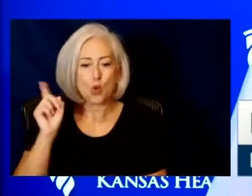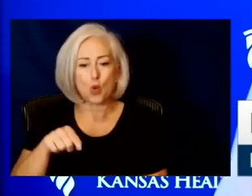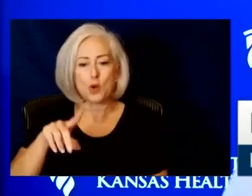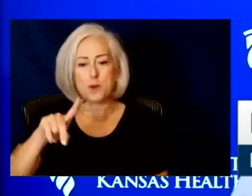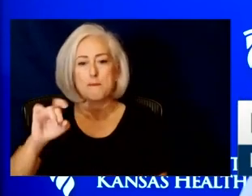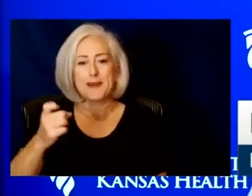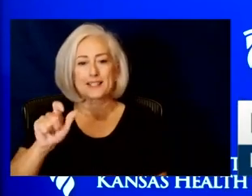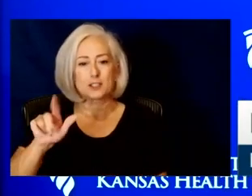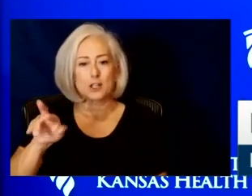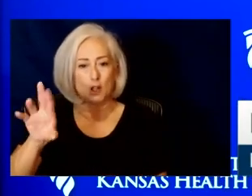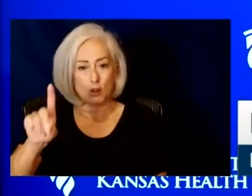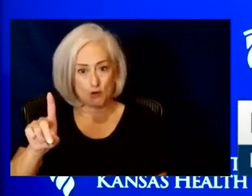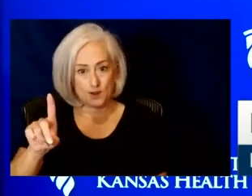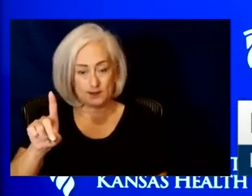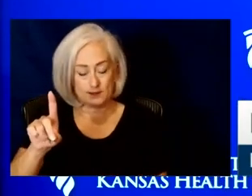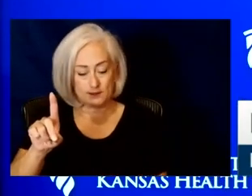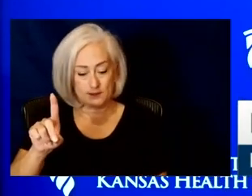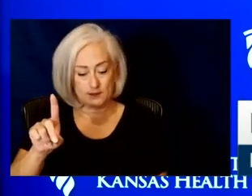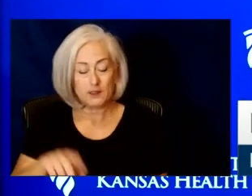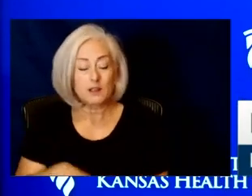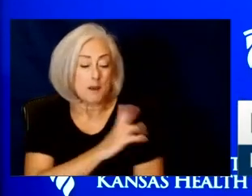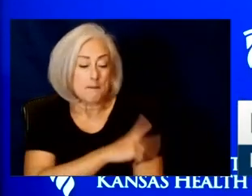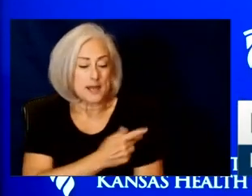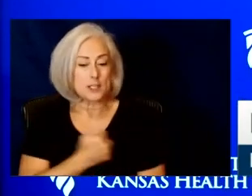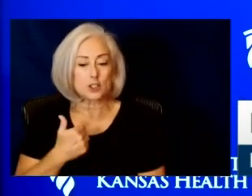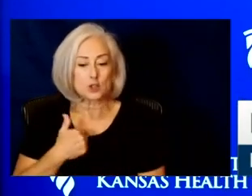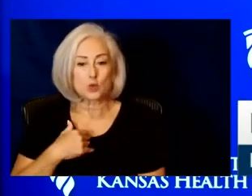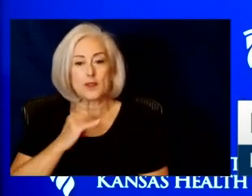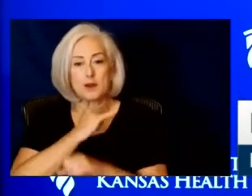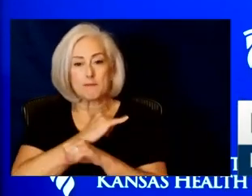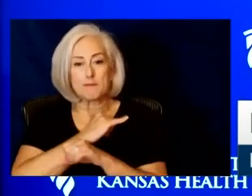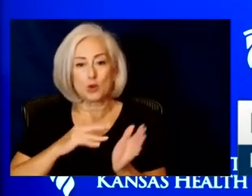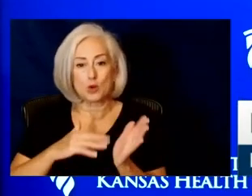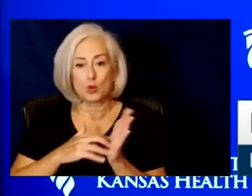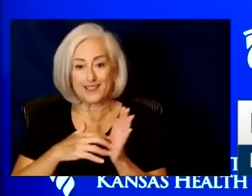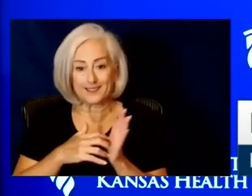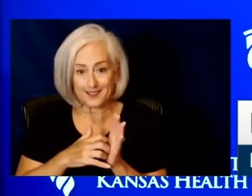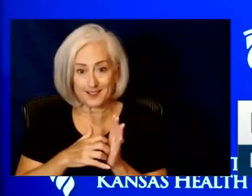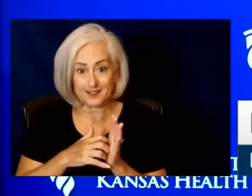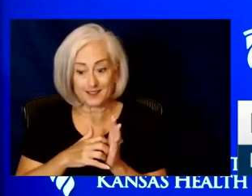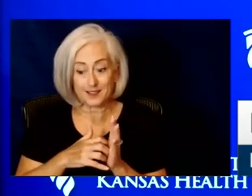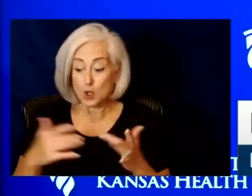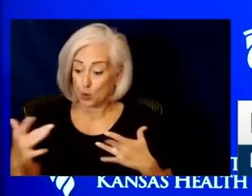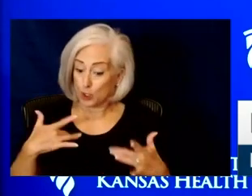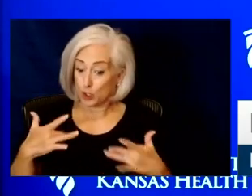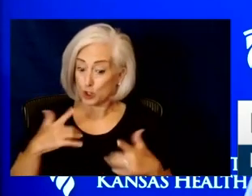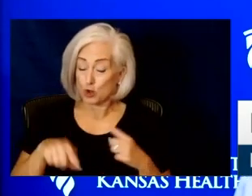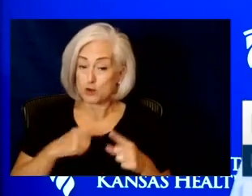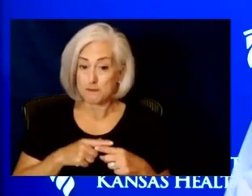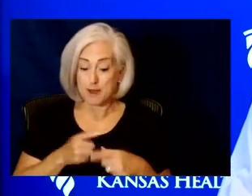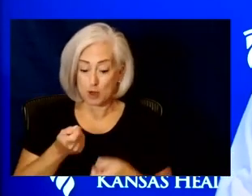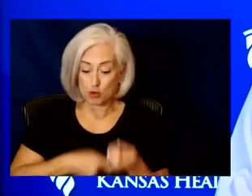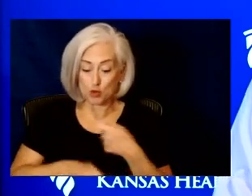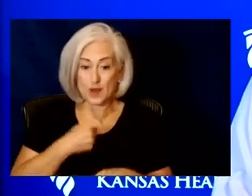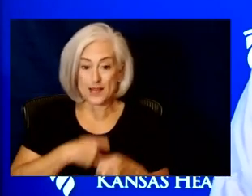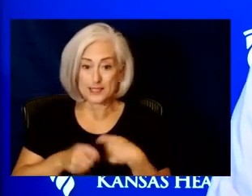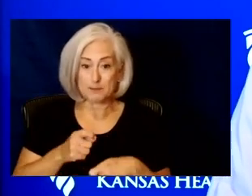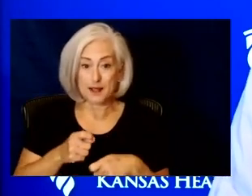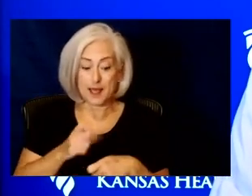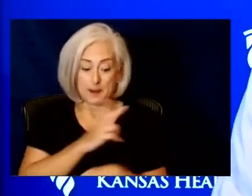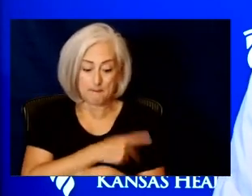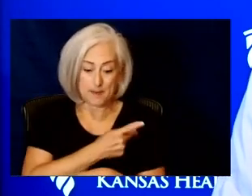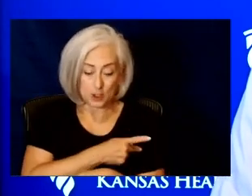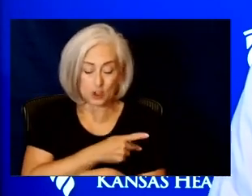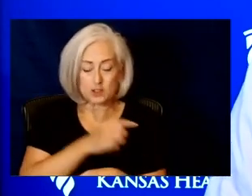so we have a lot of concerns about our transplant patients who are on immunosuppression because some of those drug-drug interactions. However,